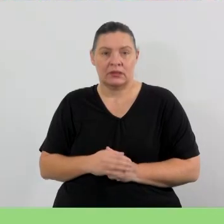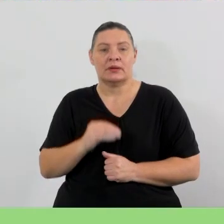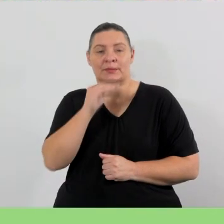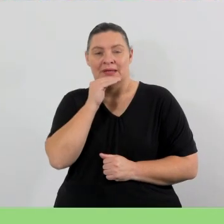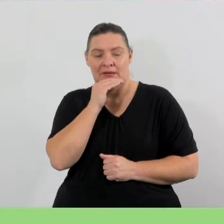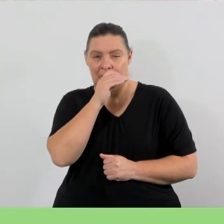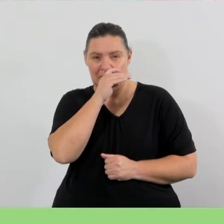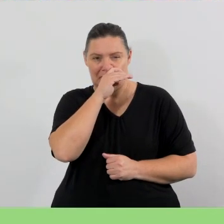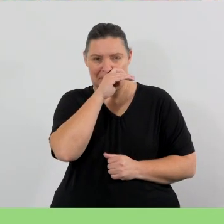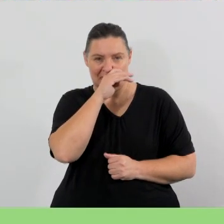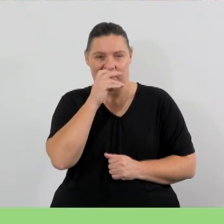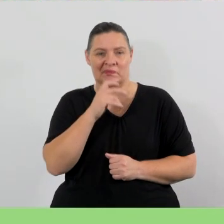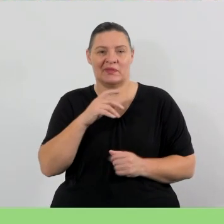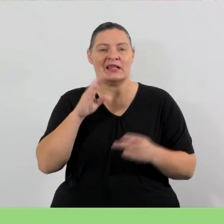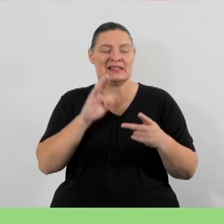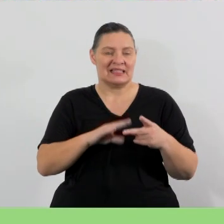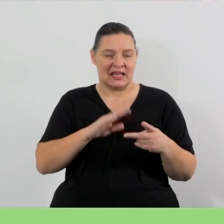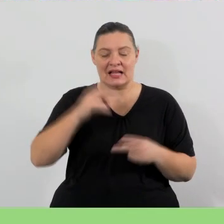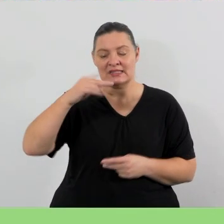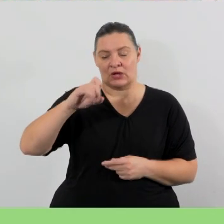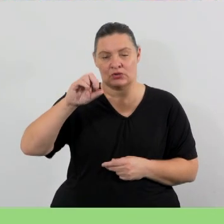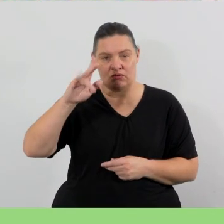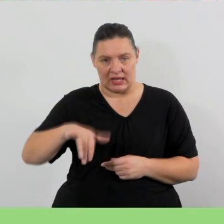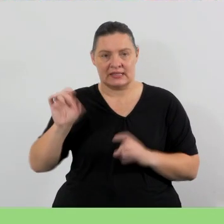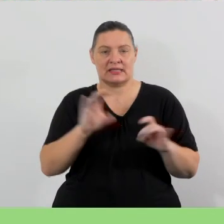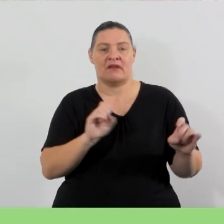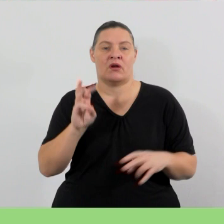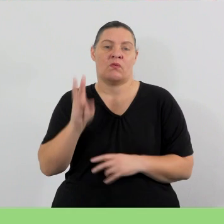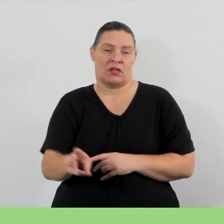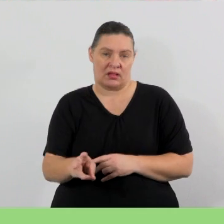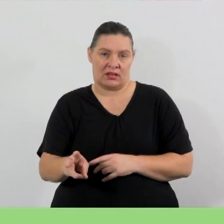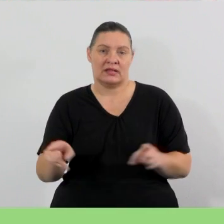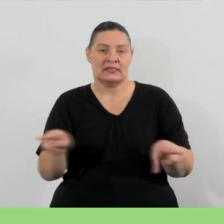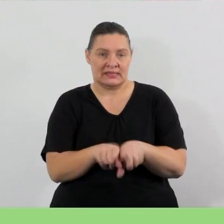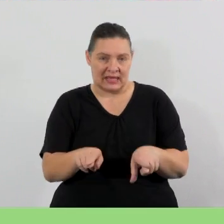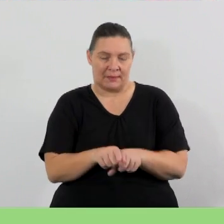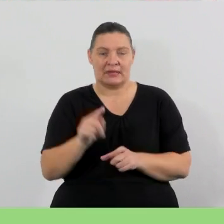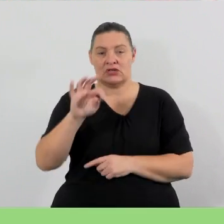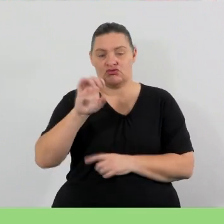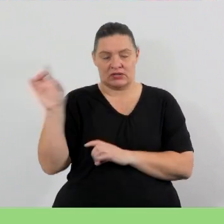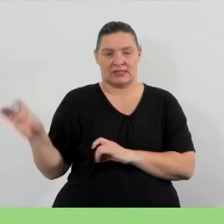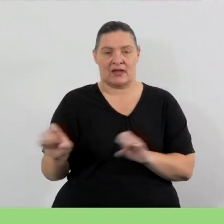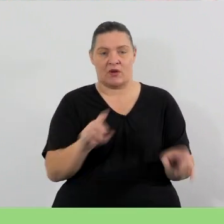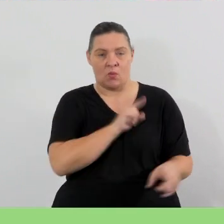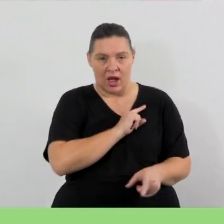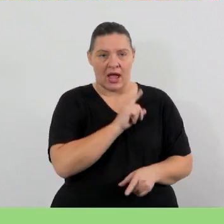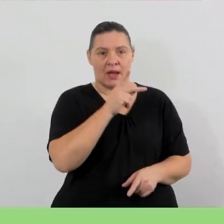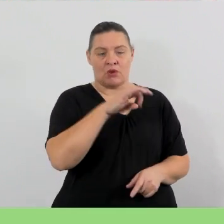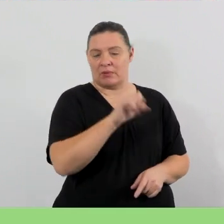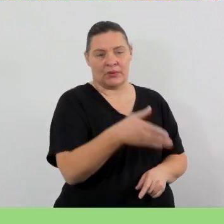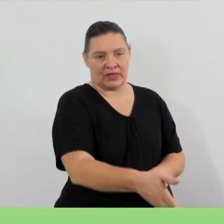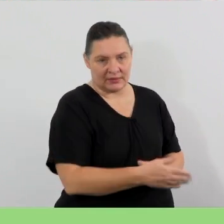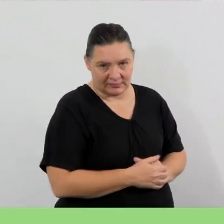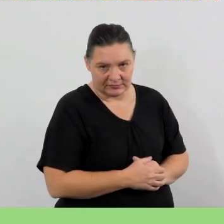then automatically the secondary consumers are going to suffer together with the tertiary consumers. So this